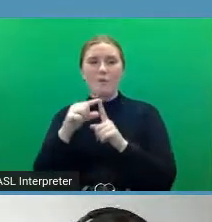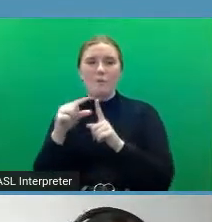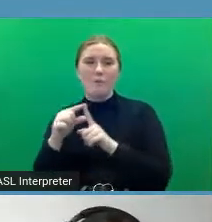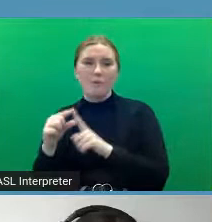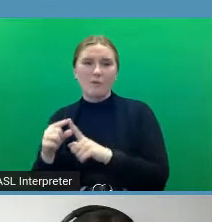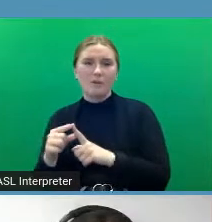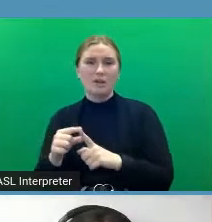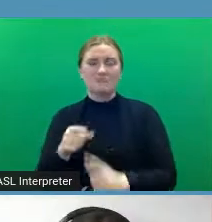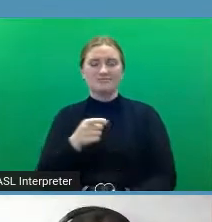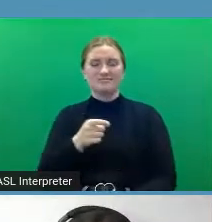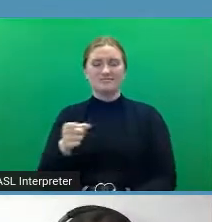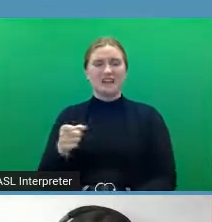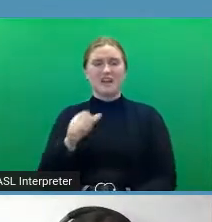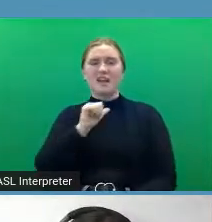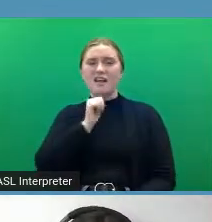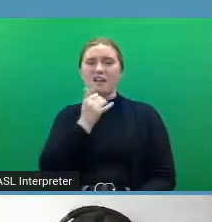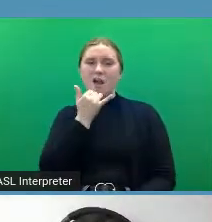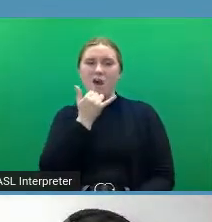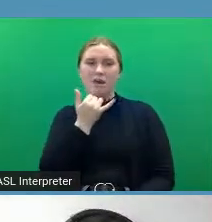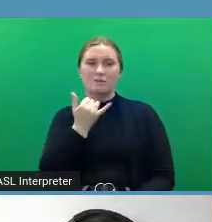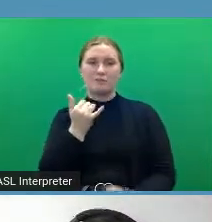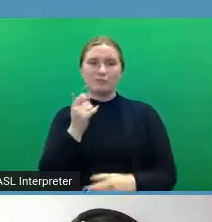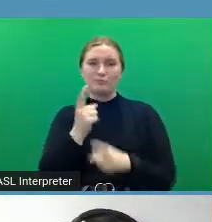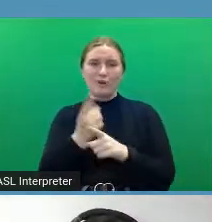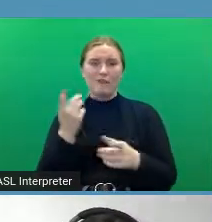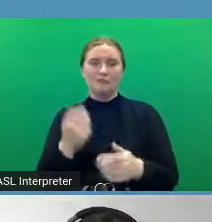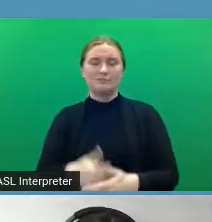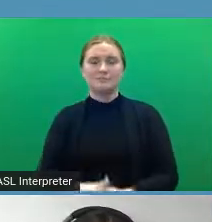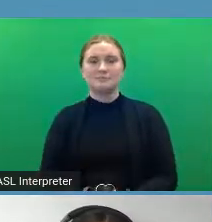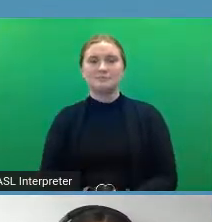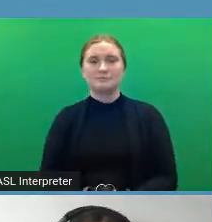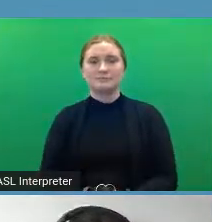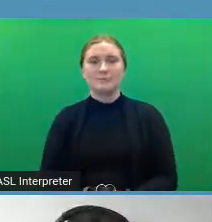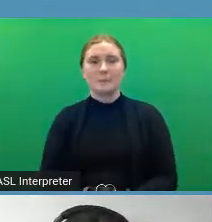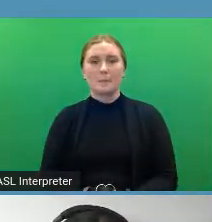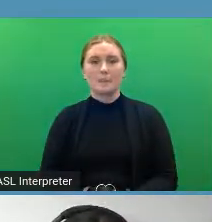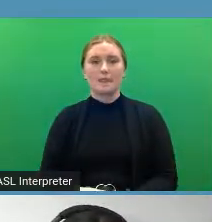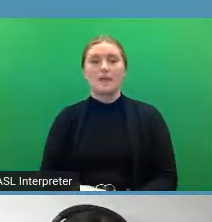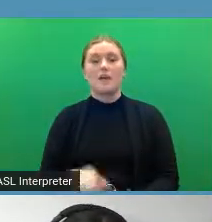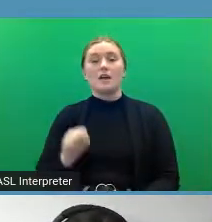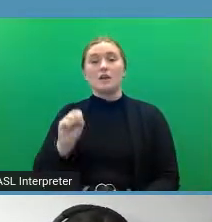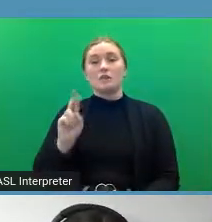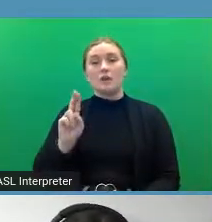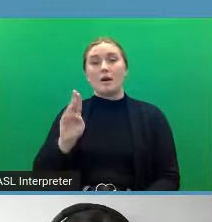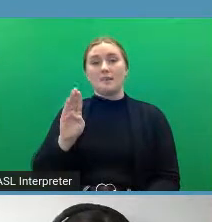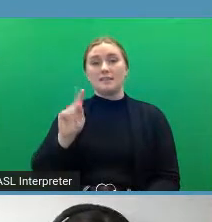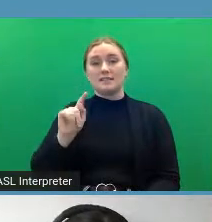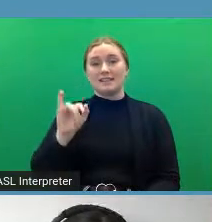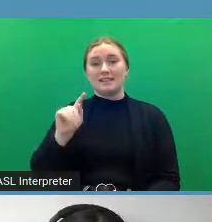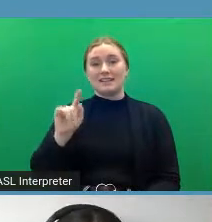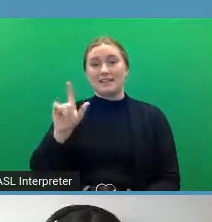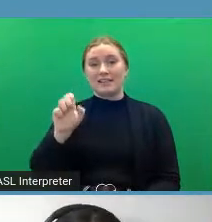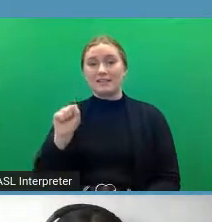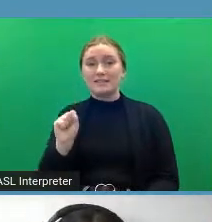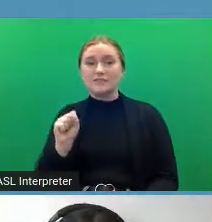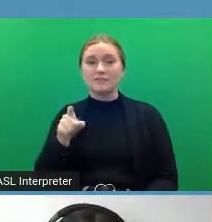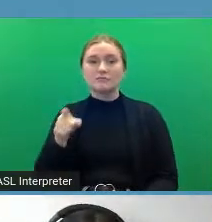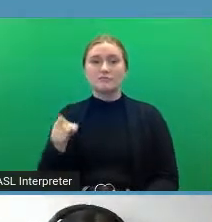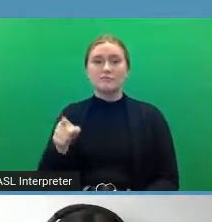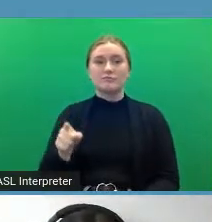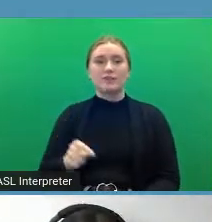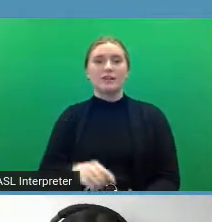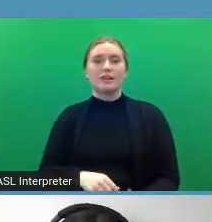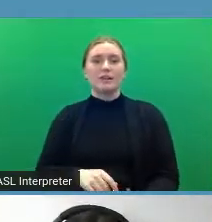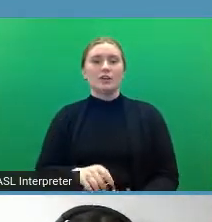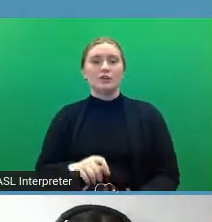screen, right? Subtitles are on-screen text that is a translation of the audio of the source media into another